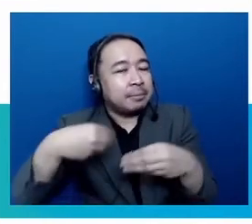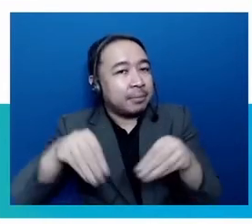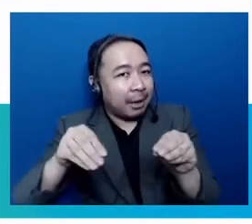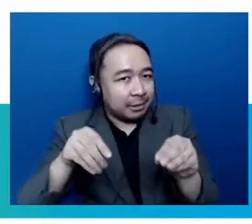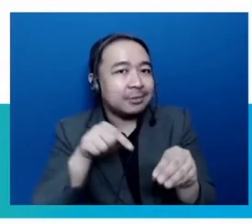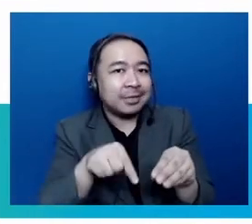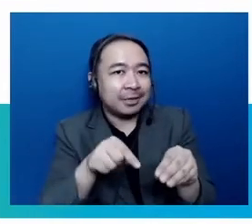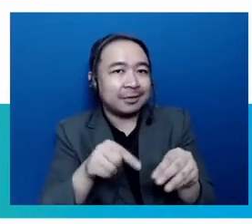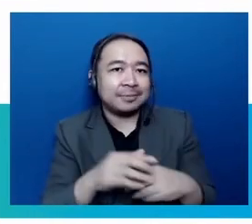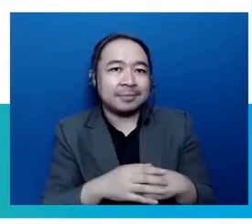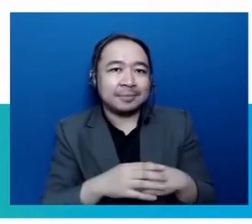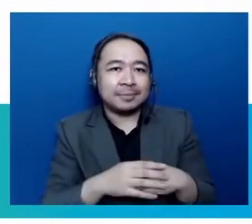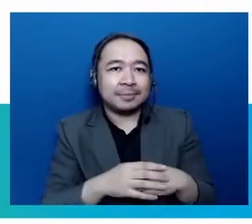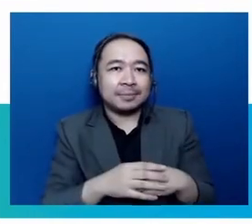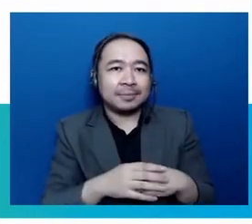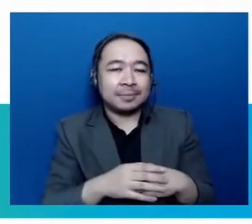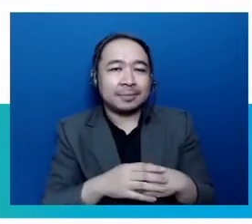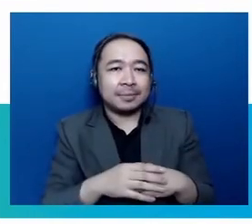And last but not least,